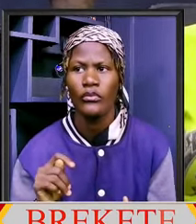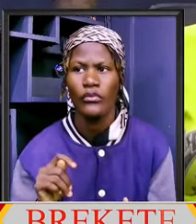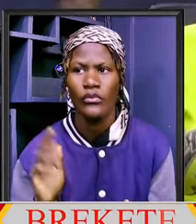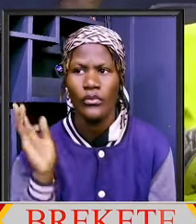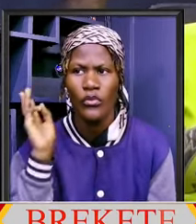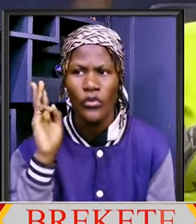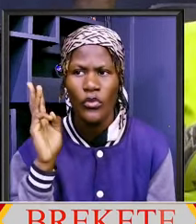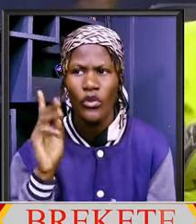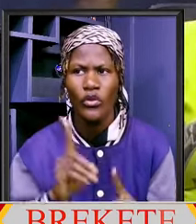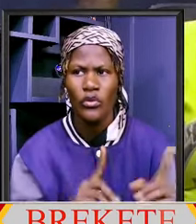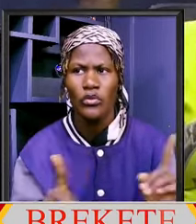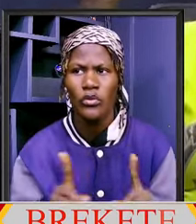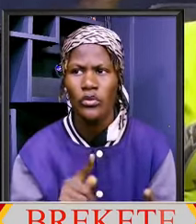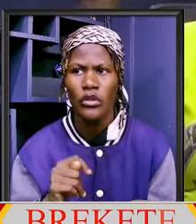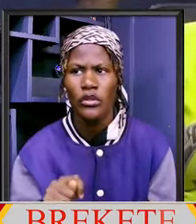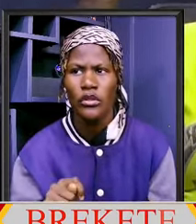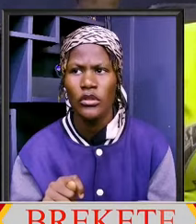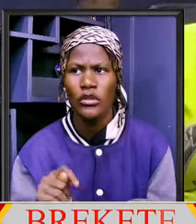well.